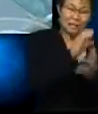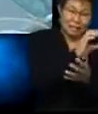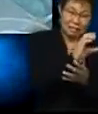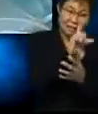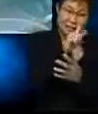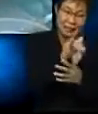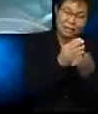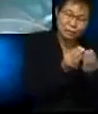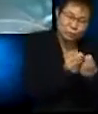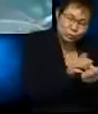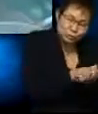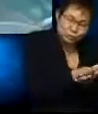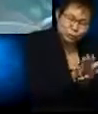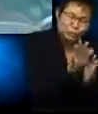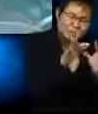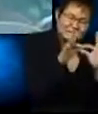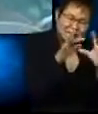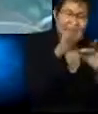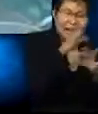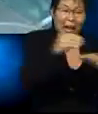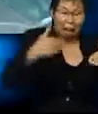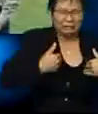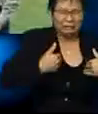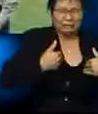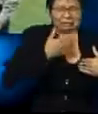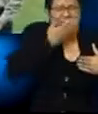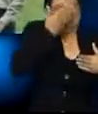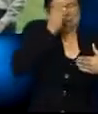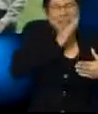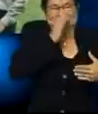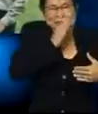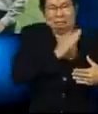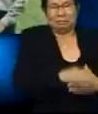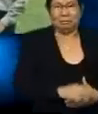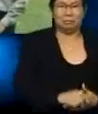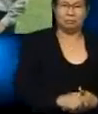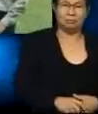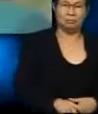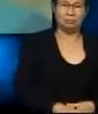Clay is smooth, sticky, and has an unpleasant smell.